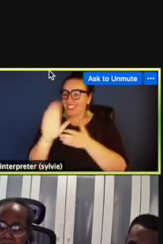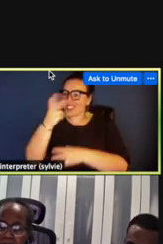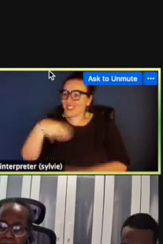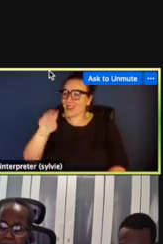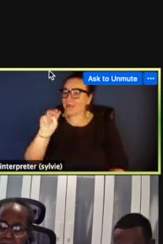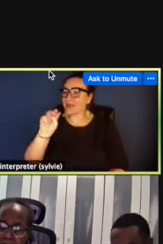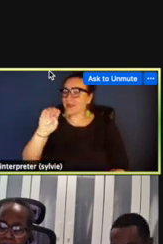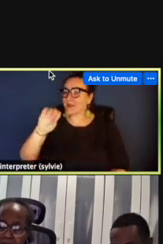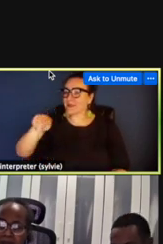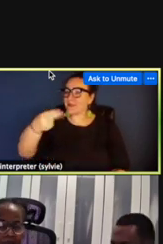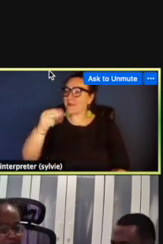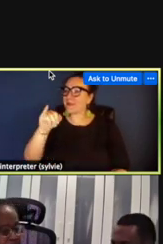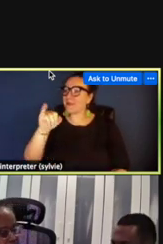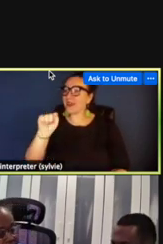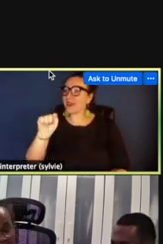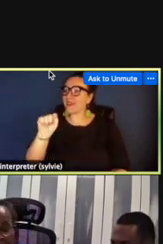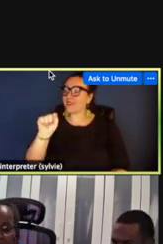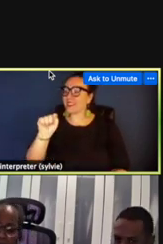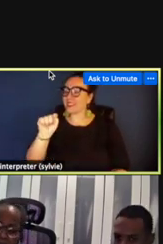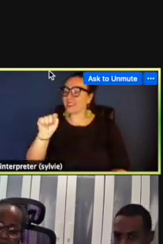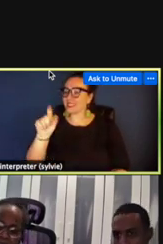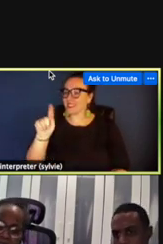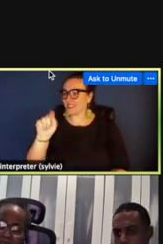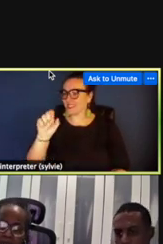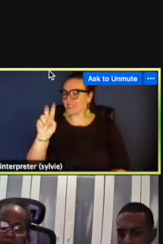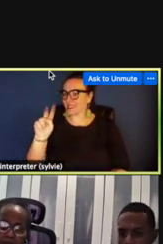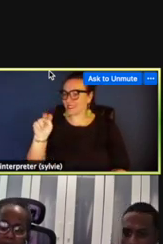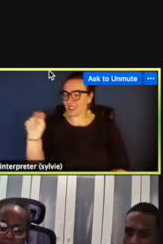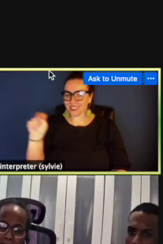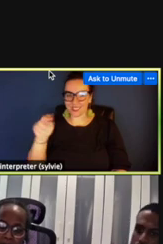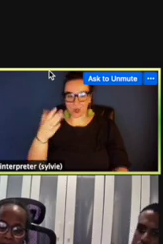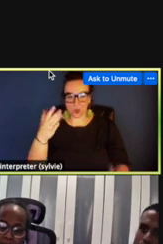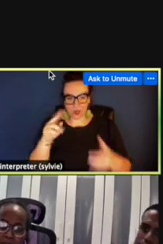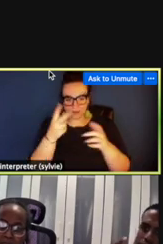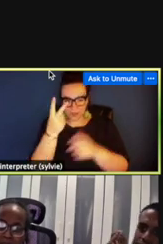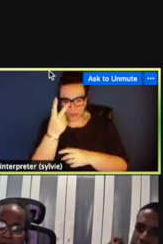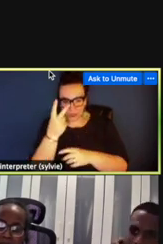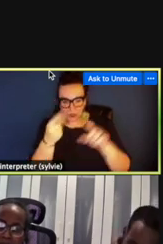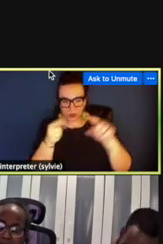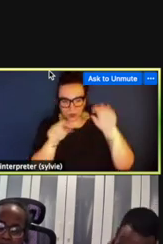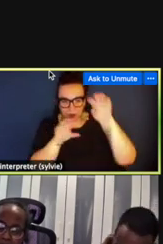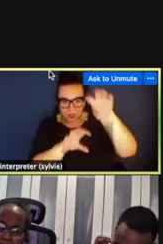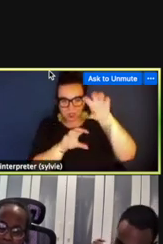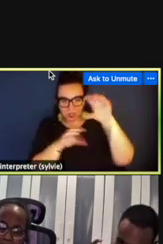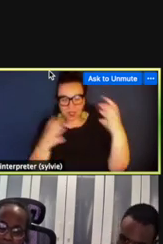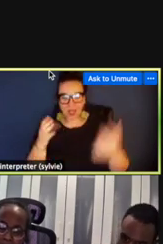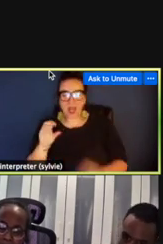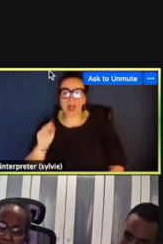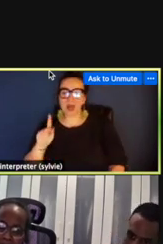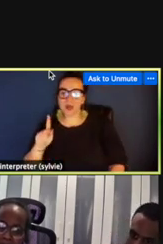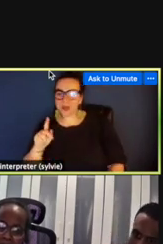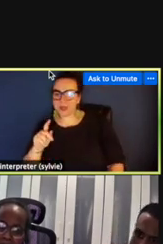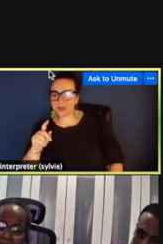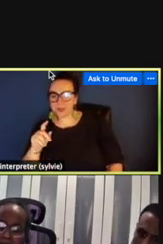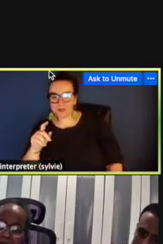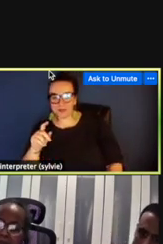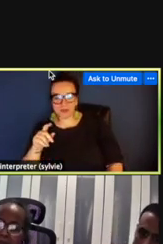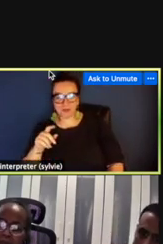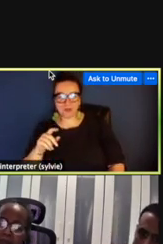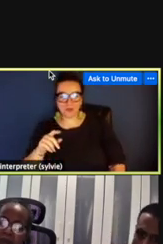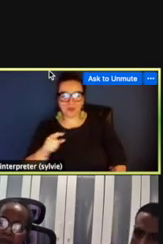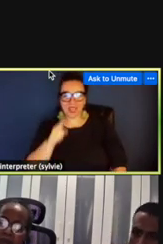Tennessee. What are these first two slides here? Okay. The first one. This is